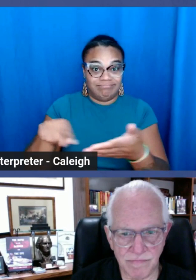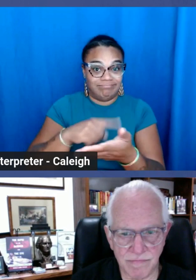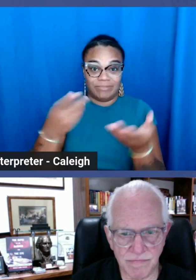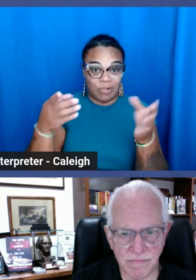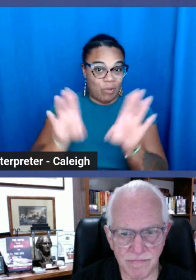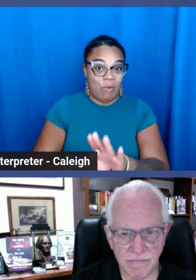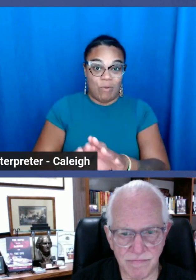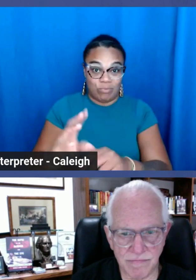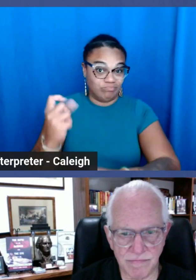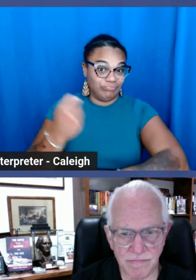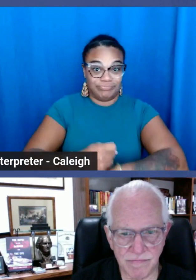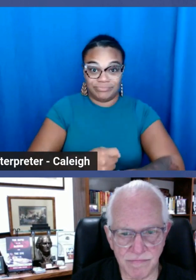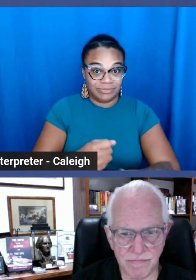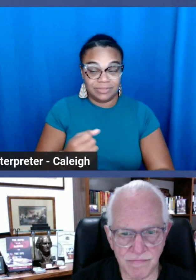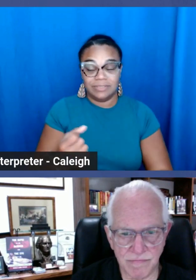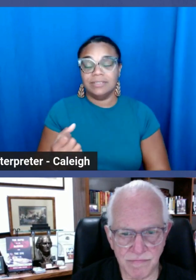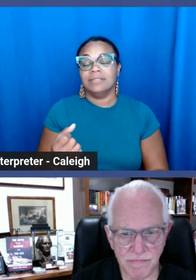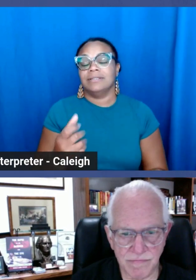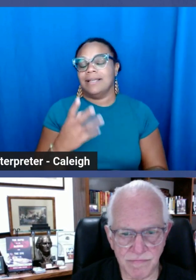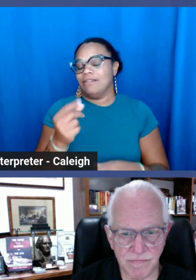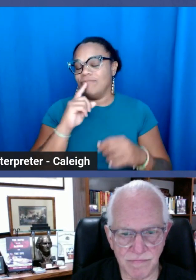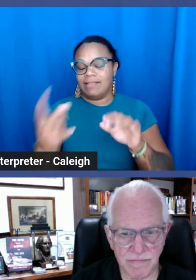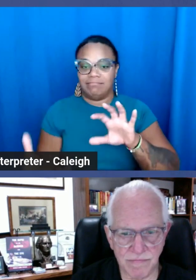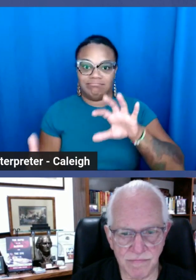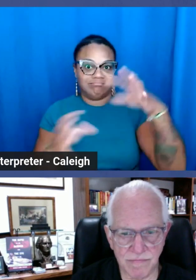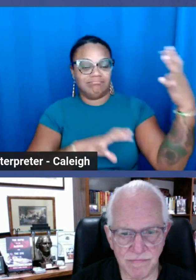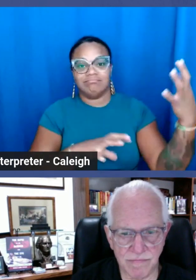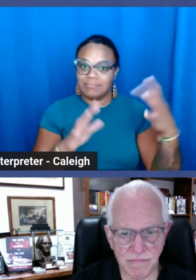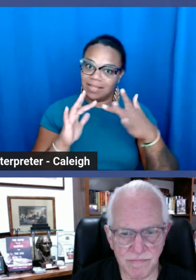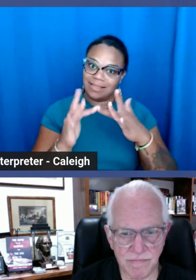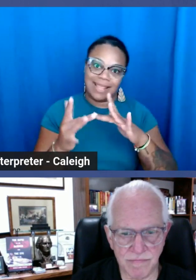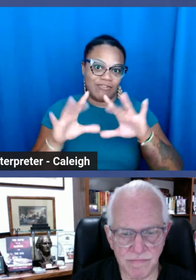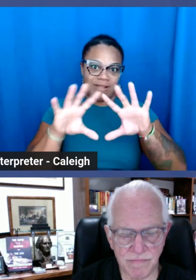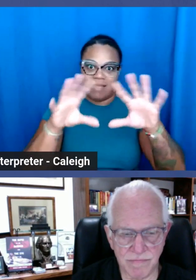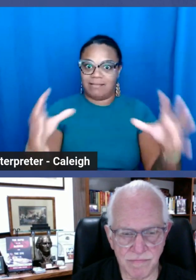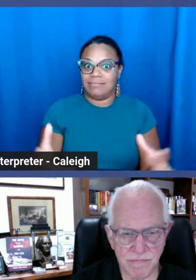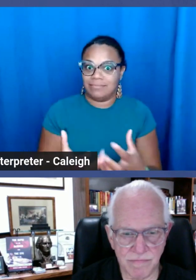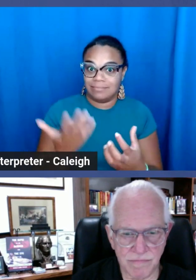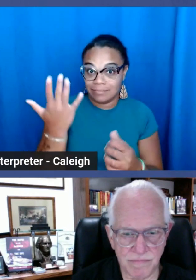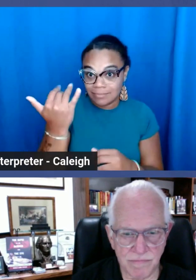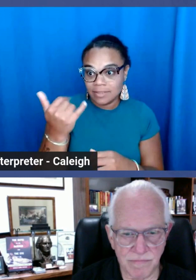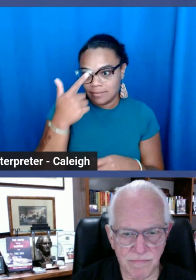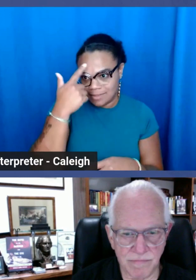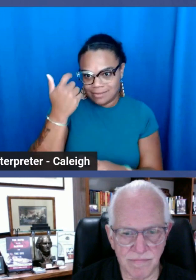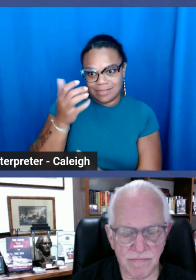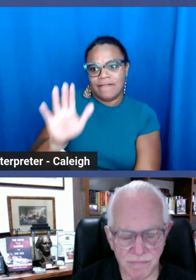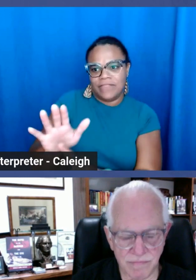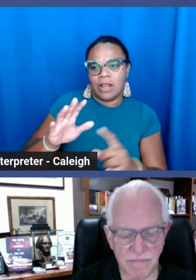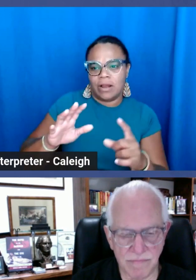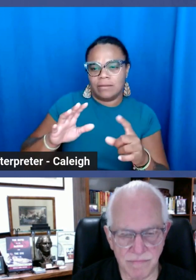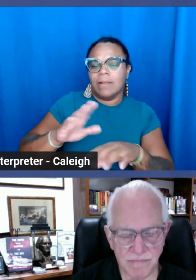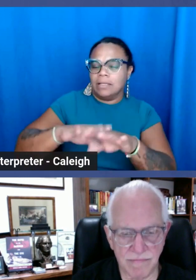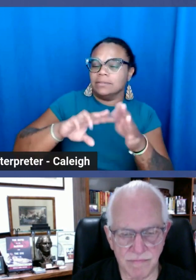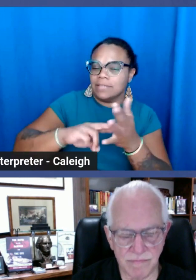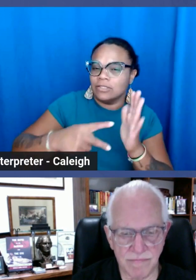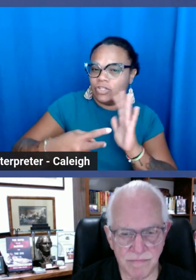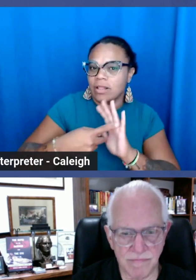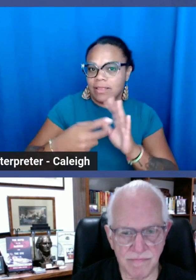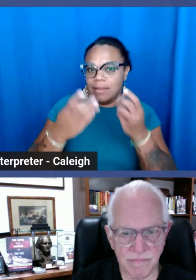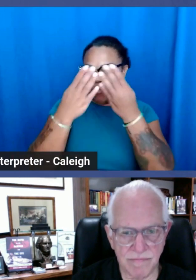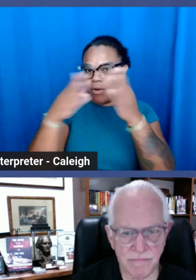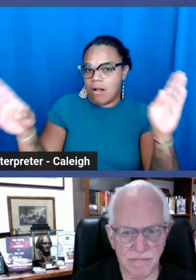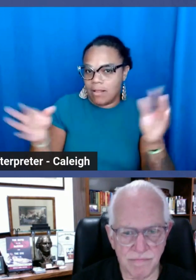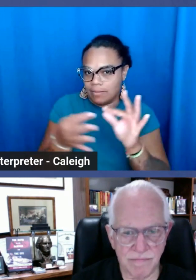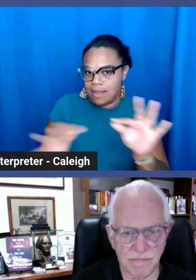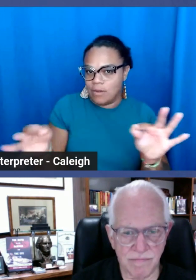complete disruption of the internet ecosystem because of the, I think, intentionally broad language that Congress used.